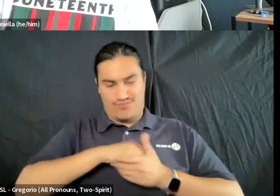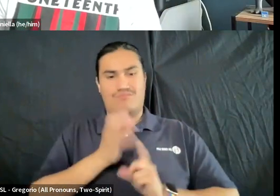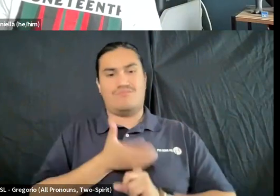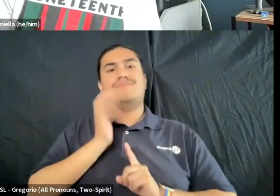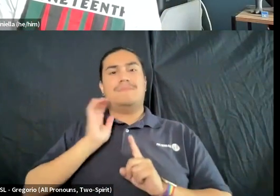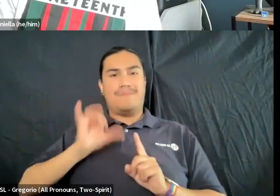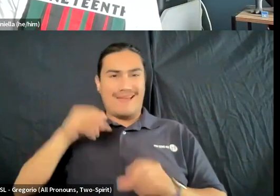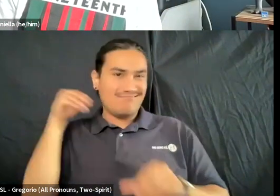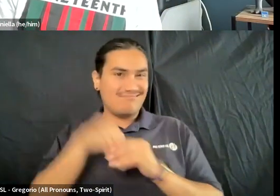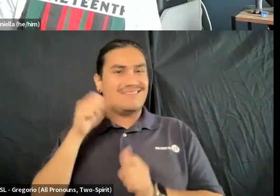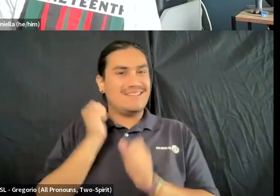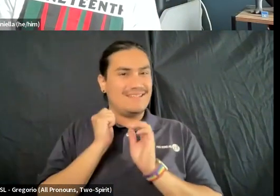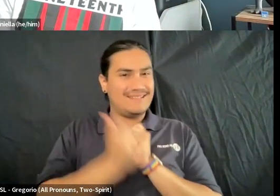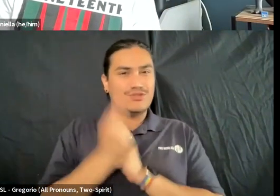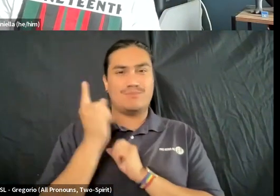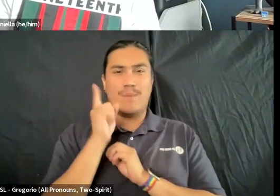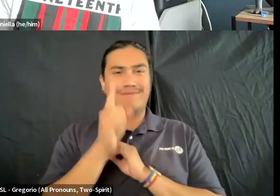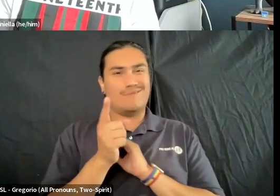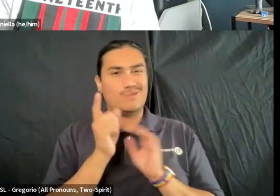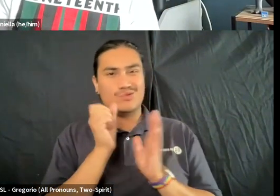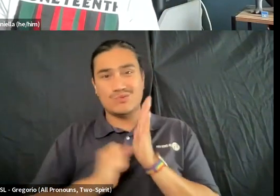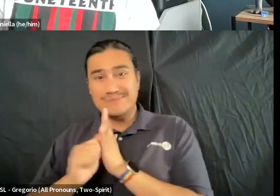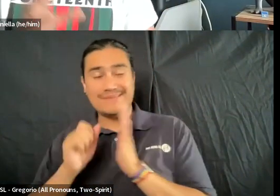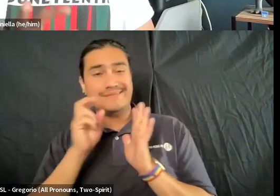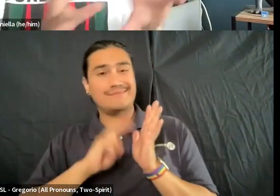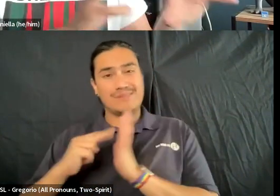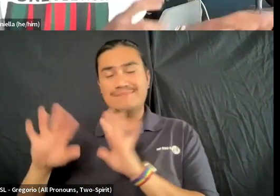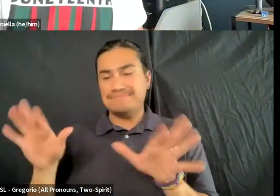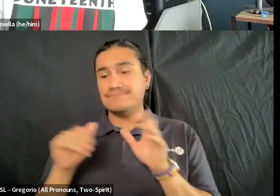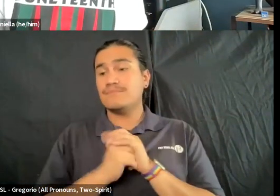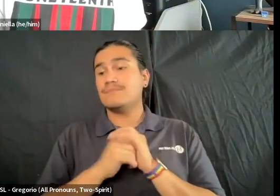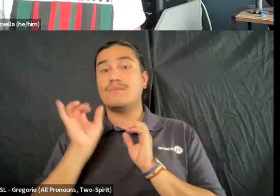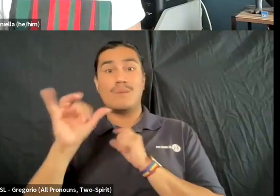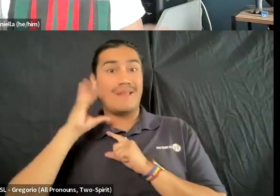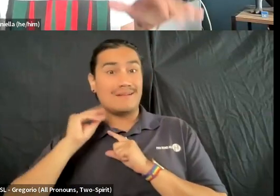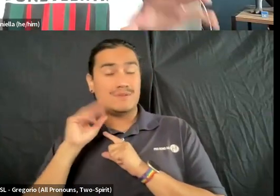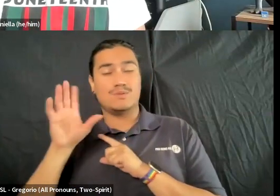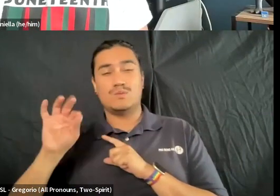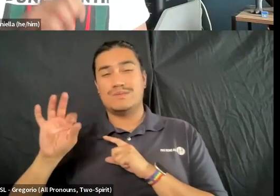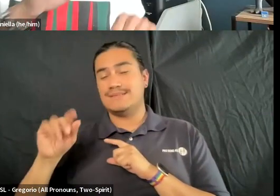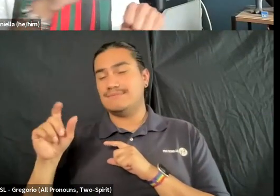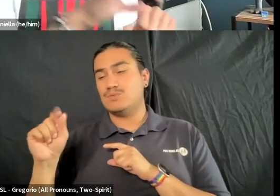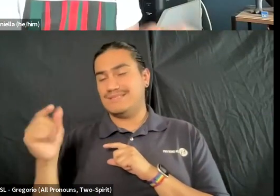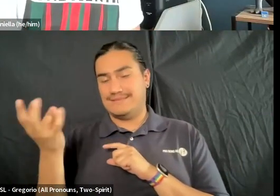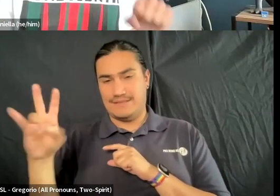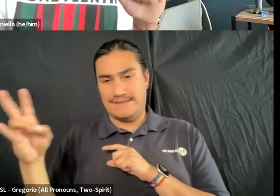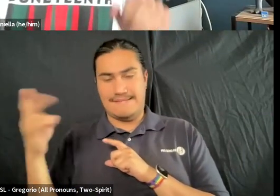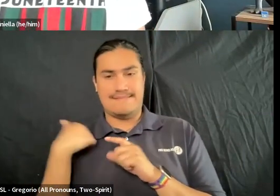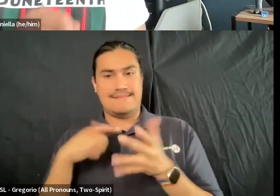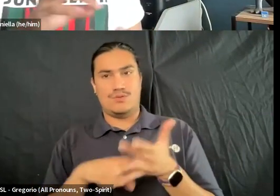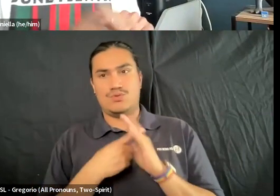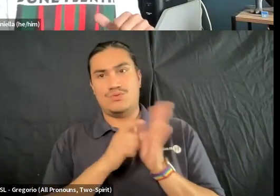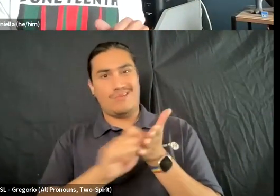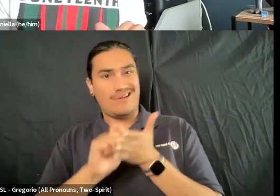script. So from that initial playwriting experience in 2017, I just started, you know,